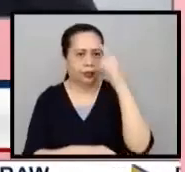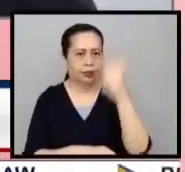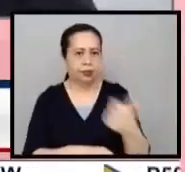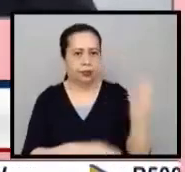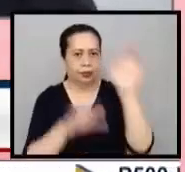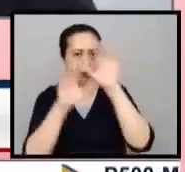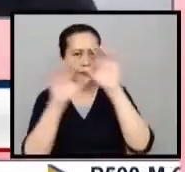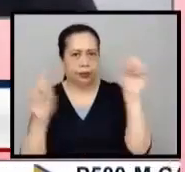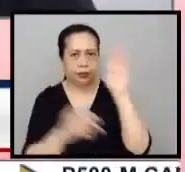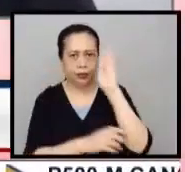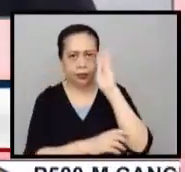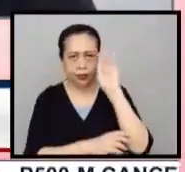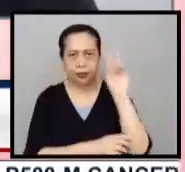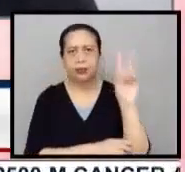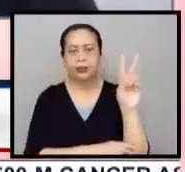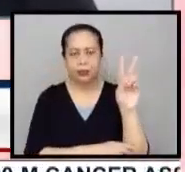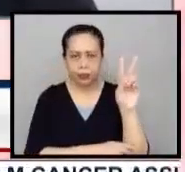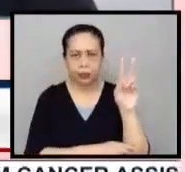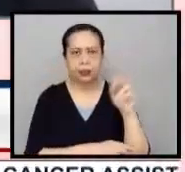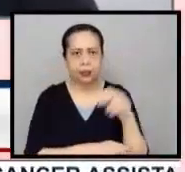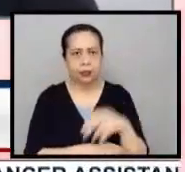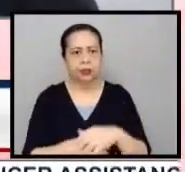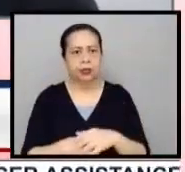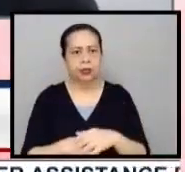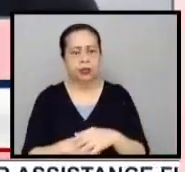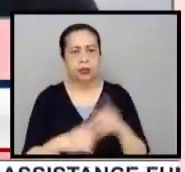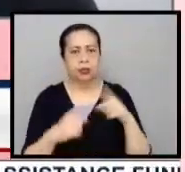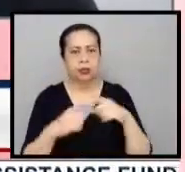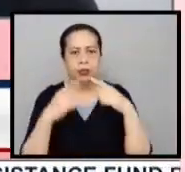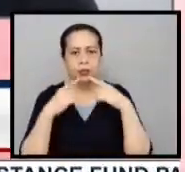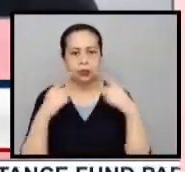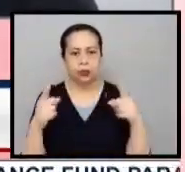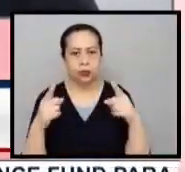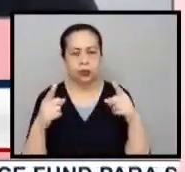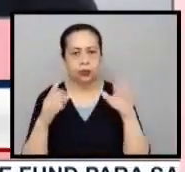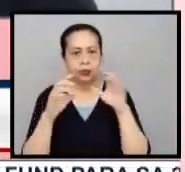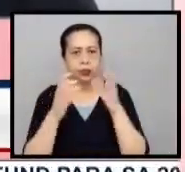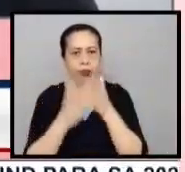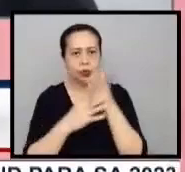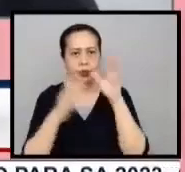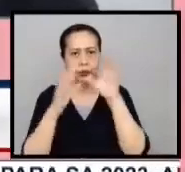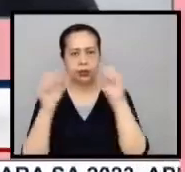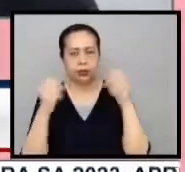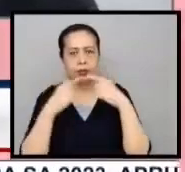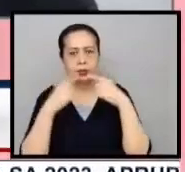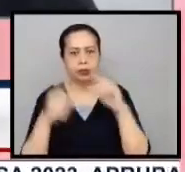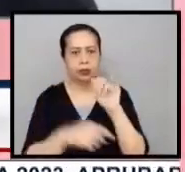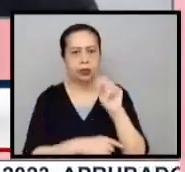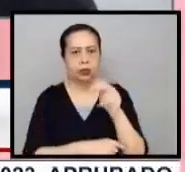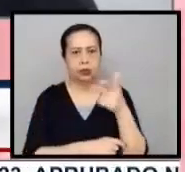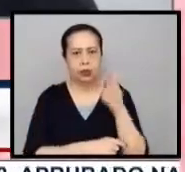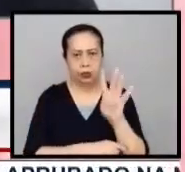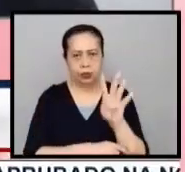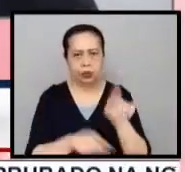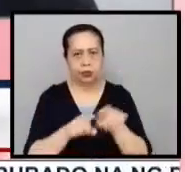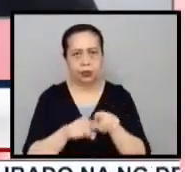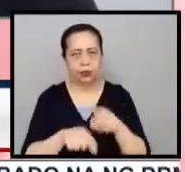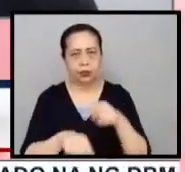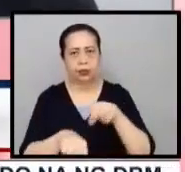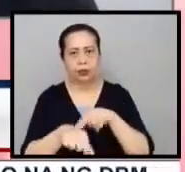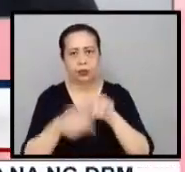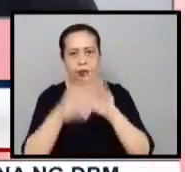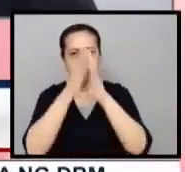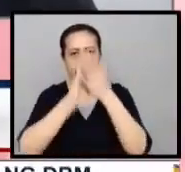Ferdinand Bongbong R. Marcos Jr. to declare through presidential proclamation January 24 as National Peace Day. Ito ay